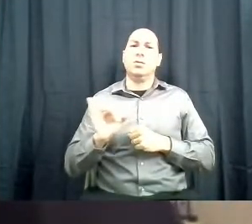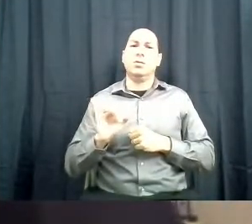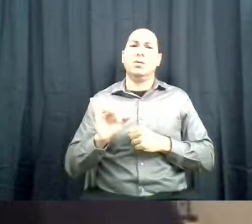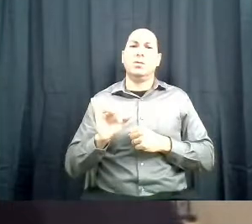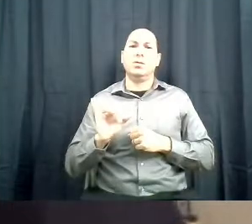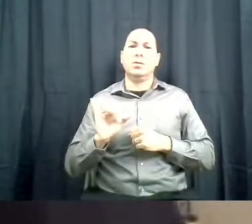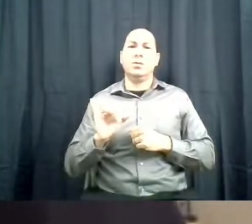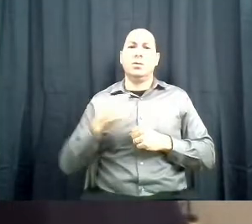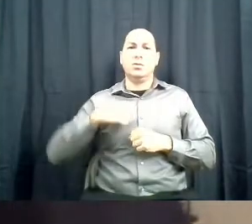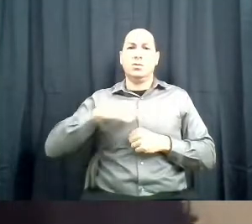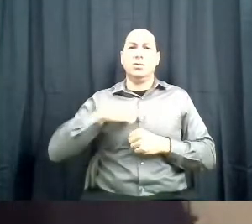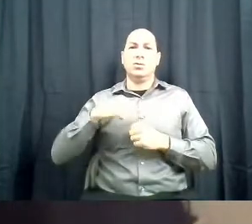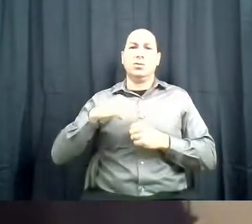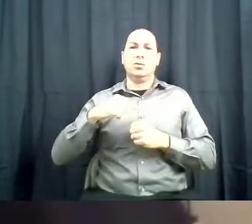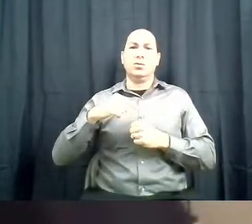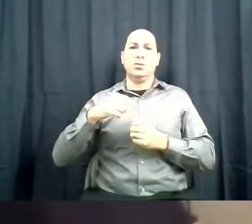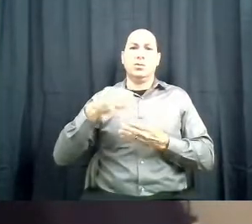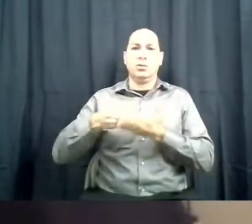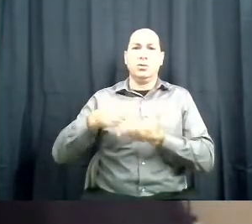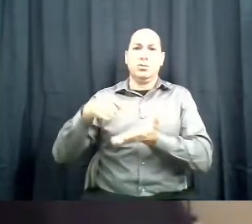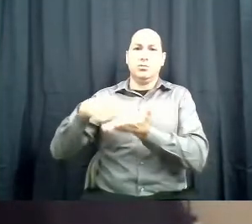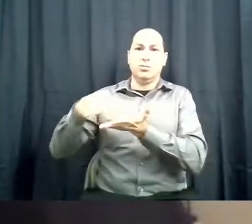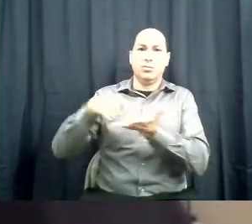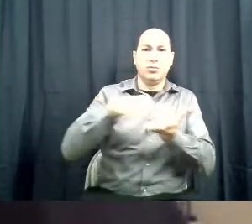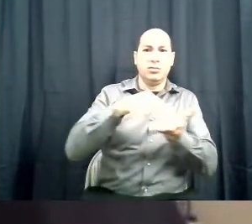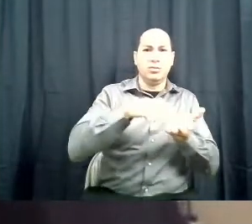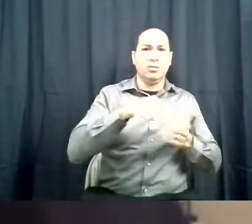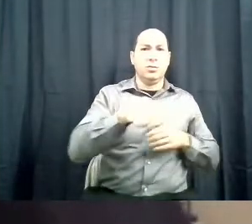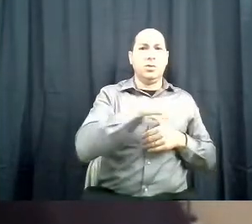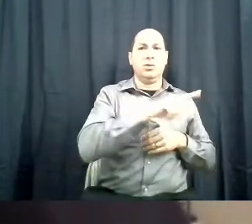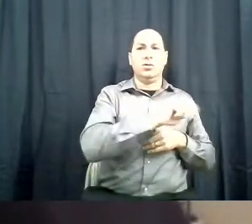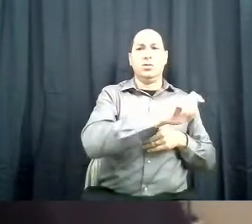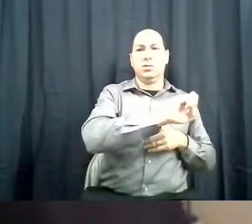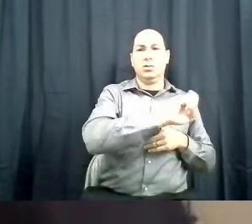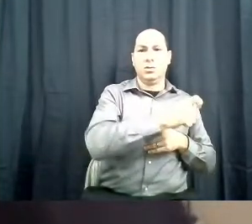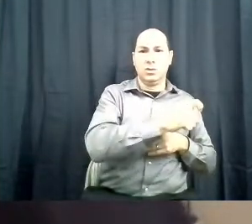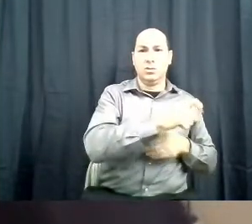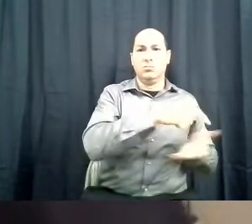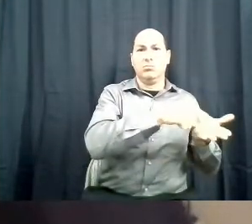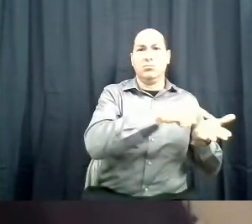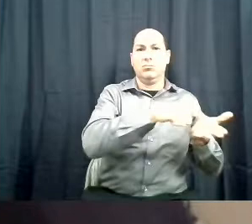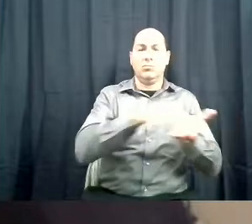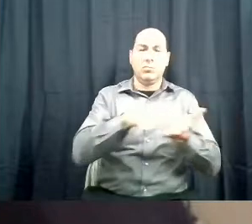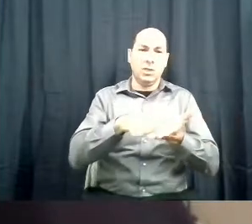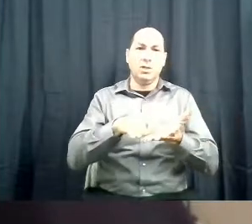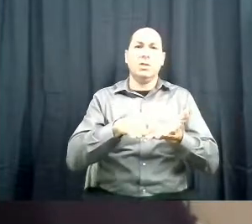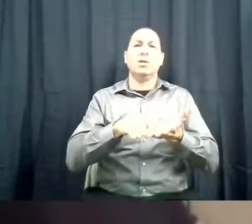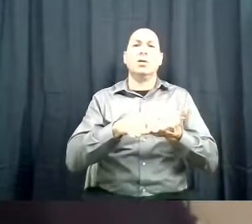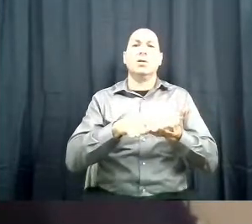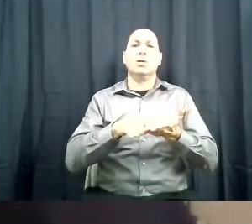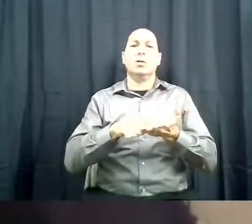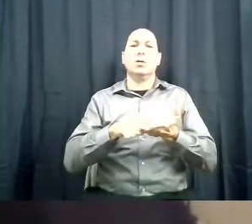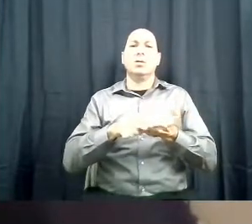lot of money to. Actually, the taxpayers of Puerto Rico pay a lot of money to chime in on the Medicaid